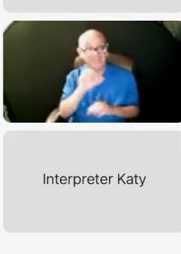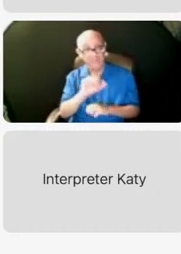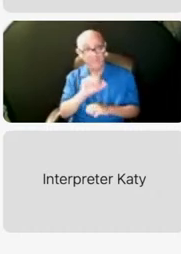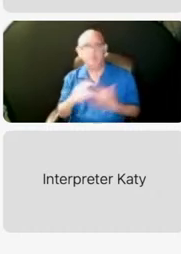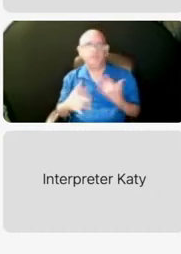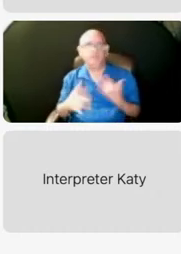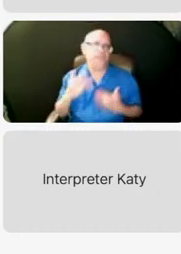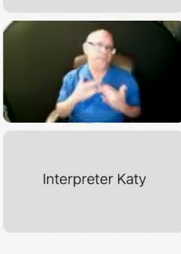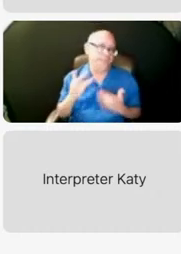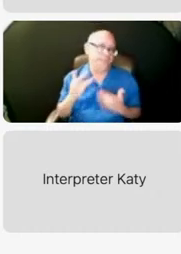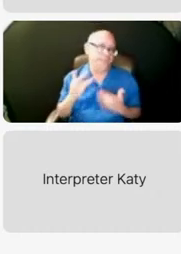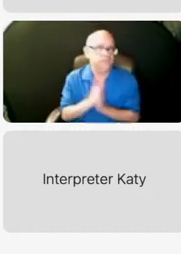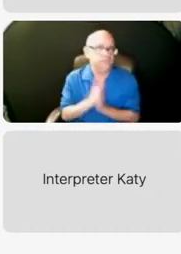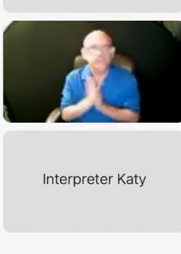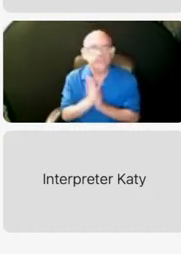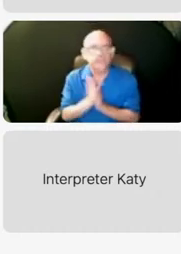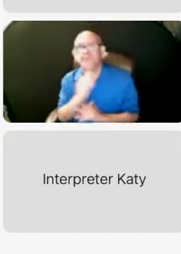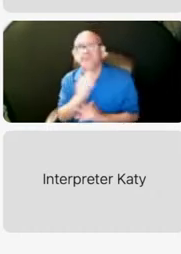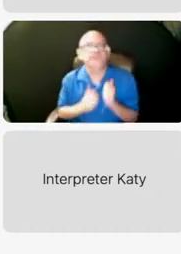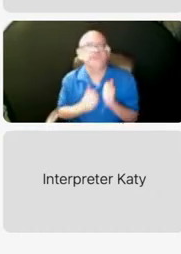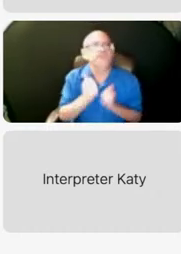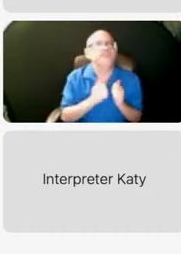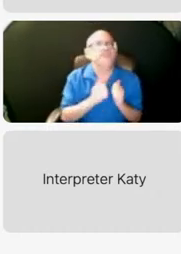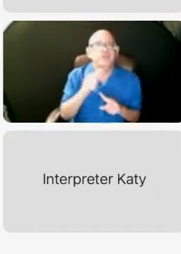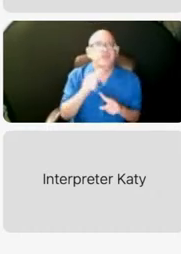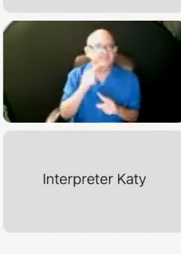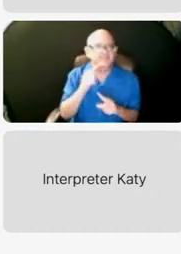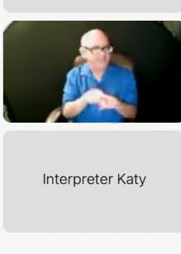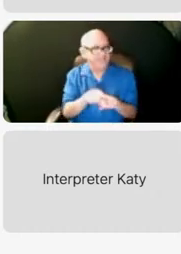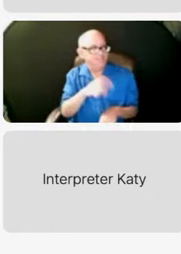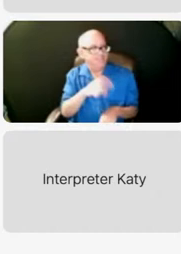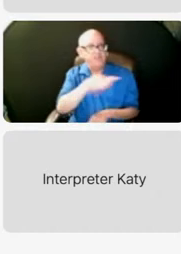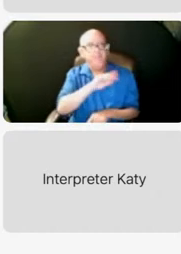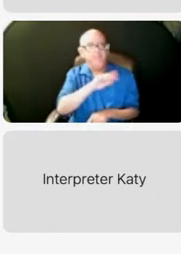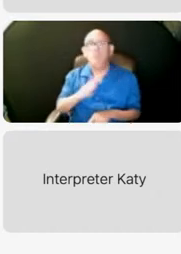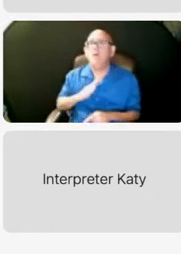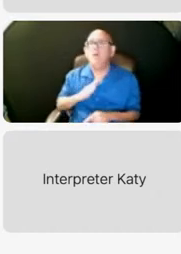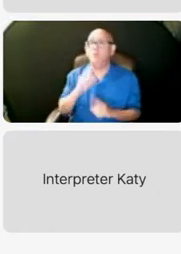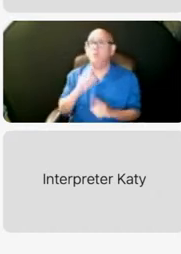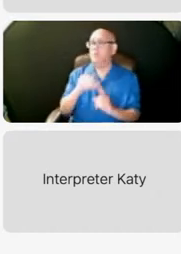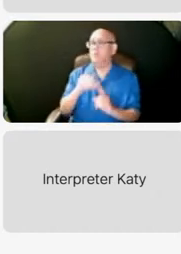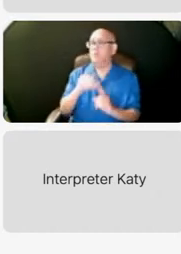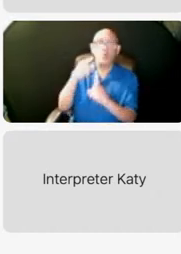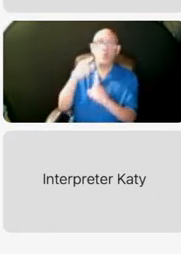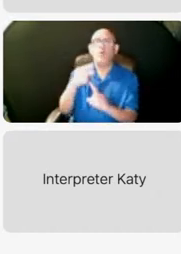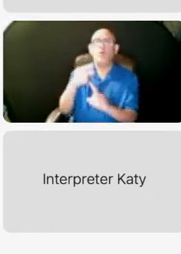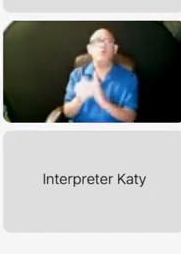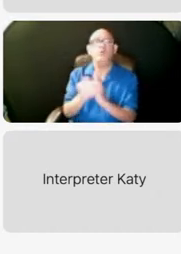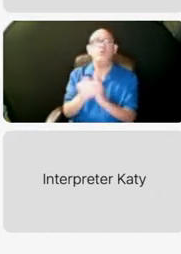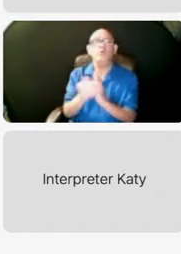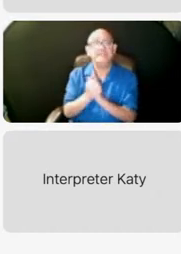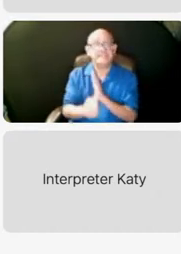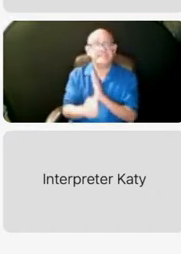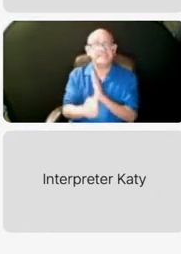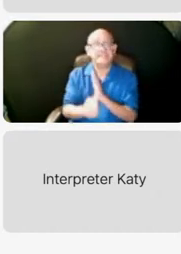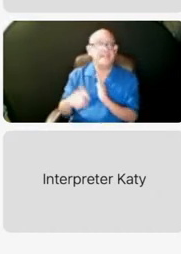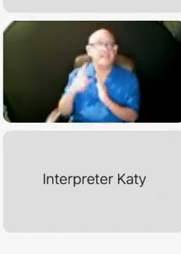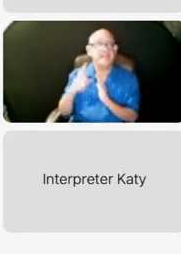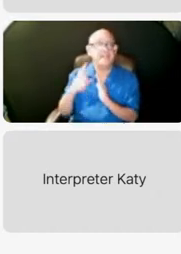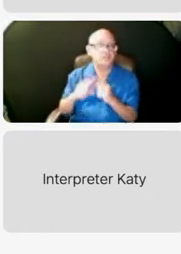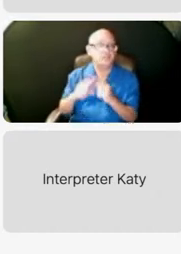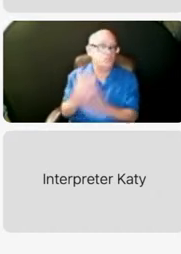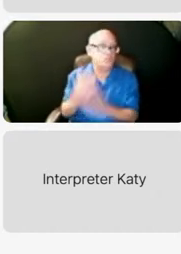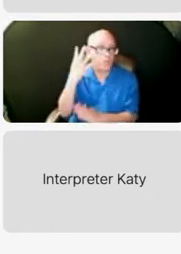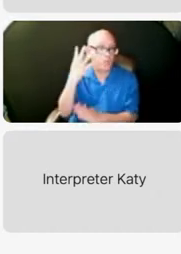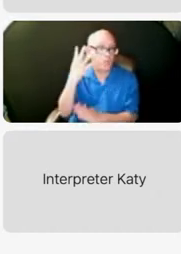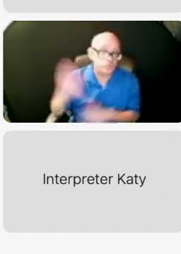because it's about the necessary skills for these our students to thrive if they want to go to college or in